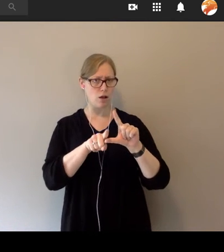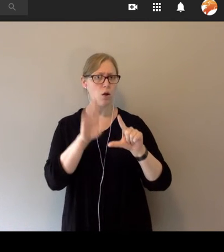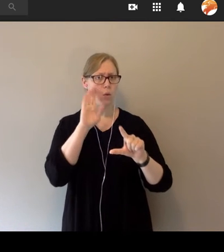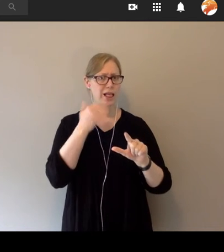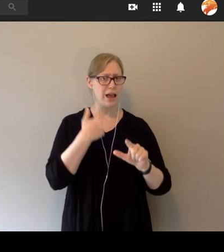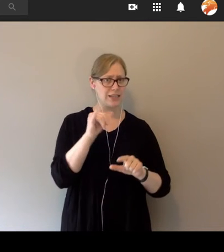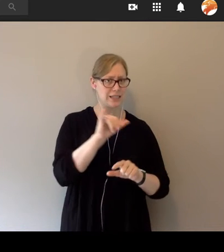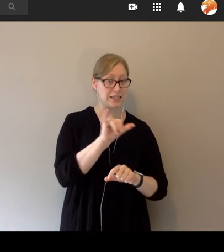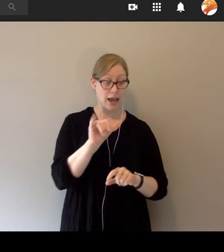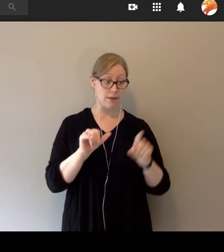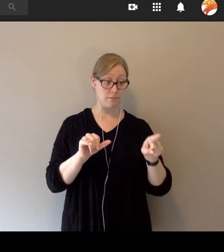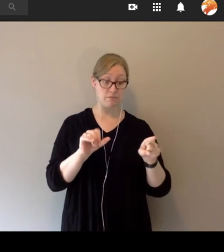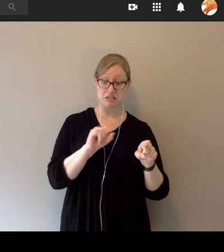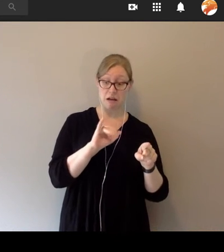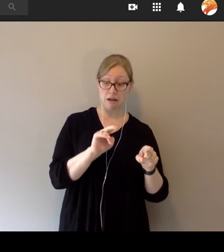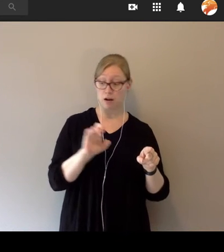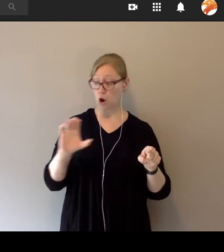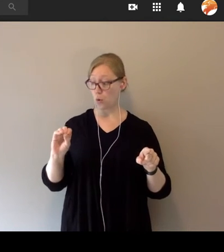value.